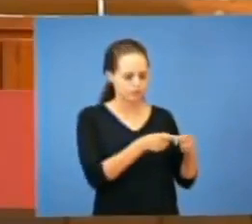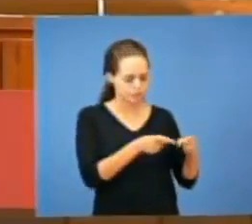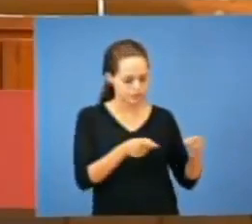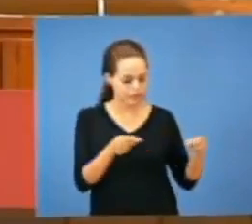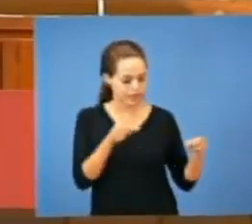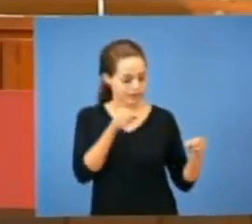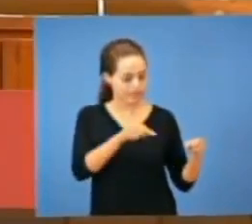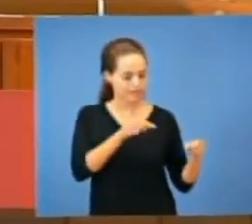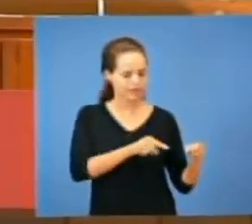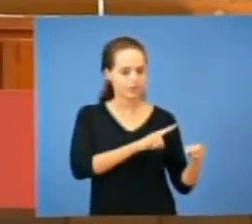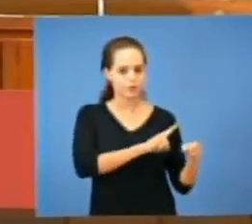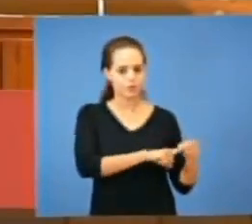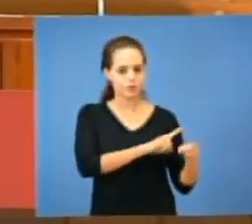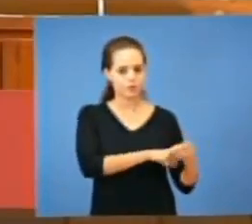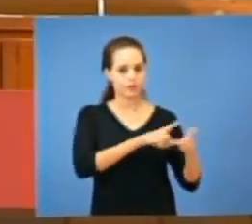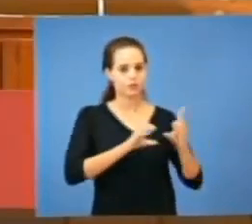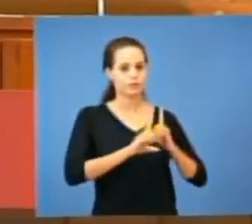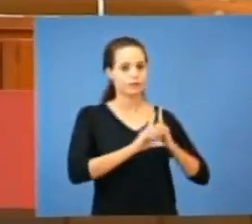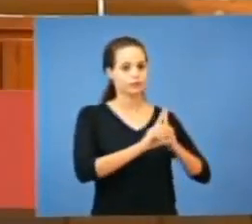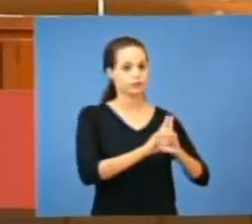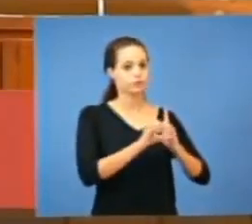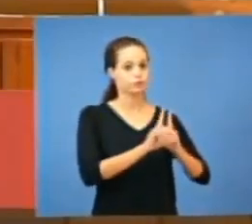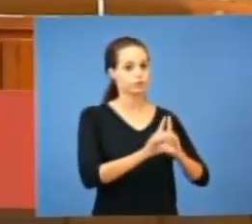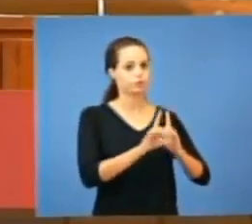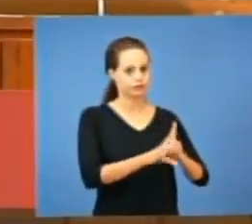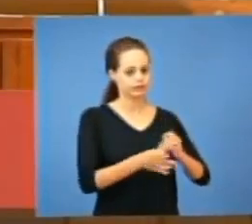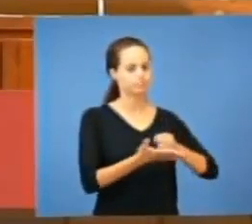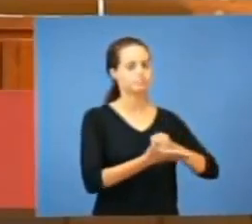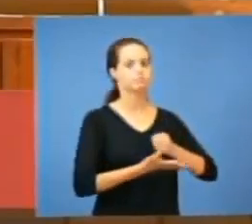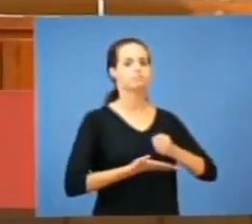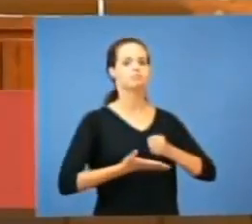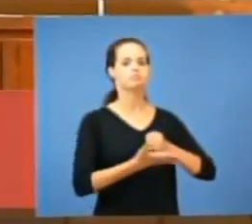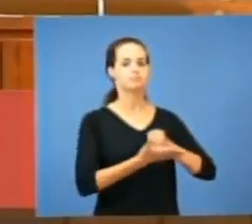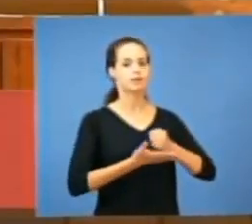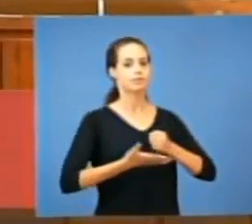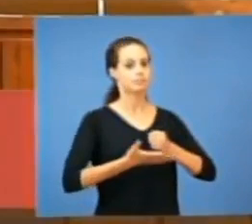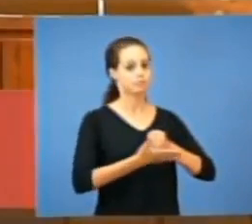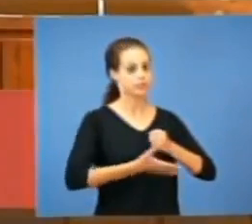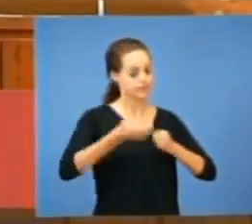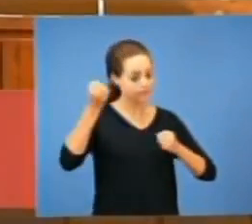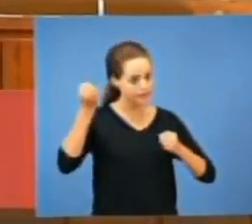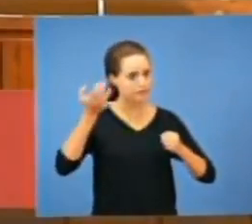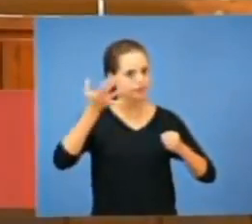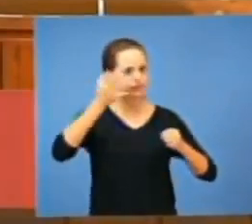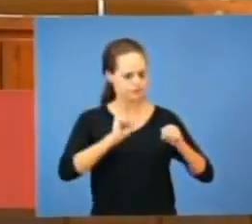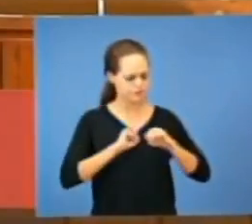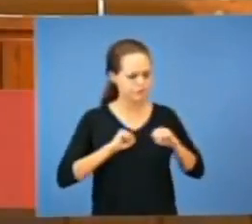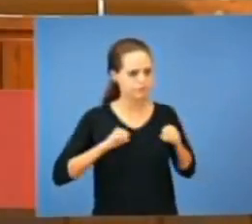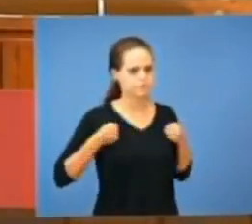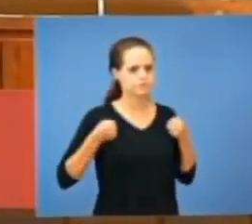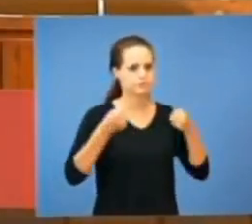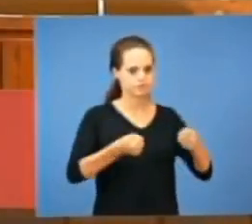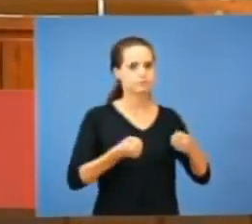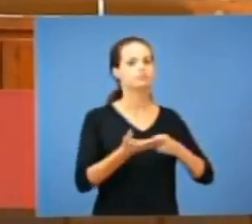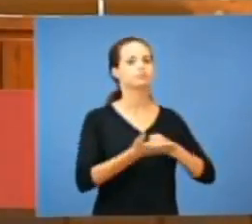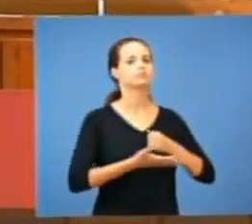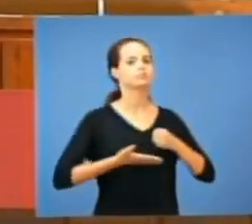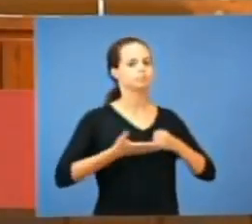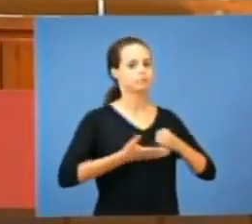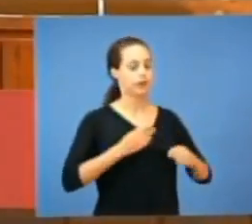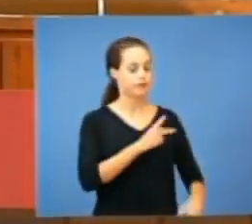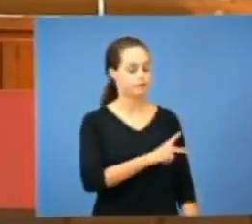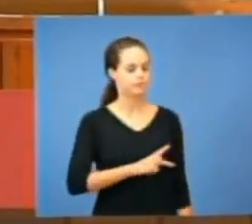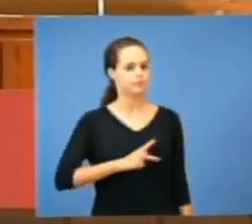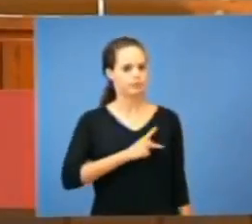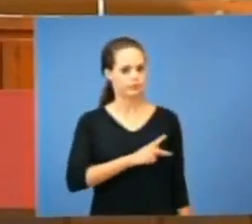period was a period in which the doctrine was established by revelation. And Paul said